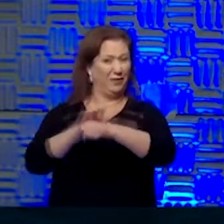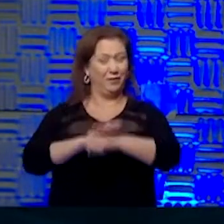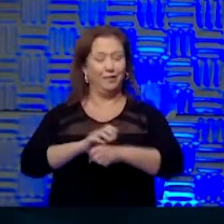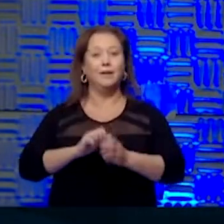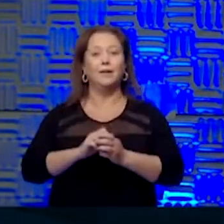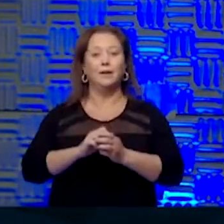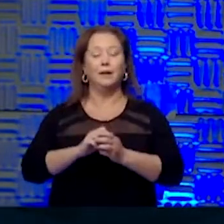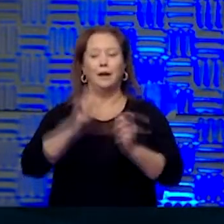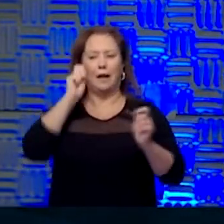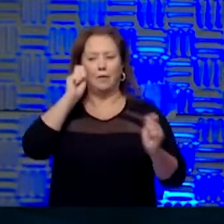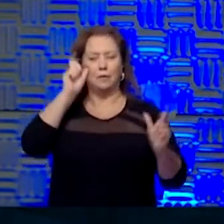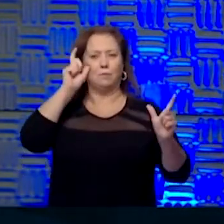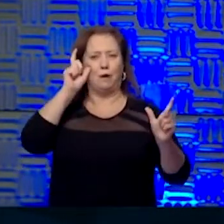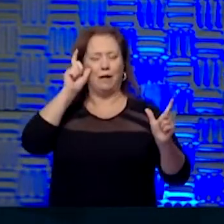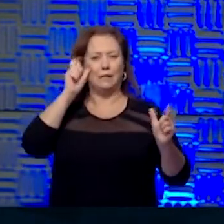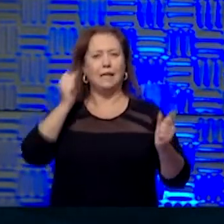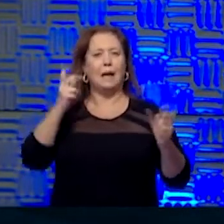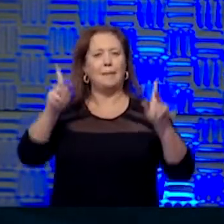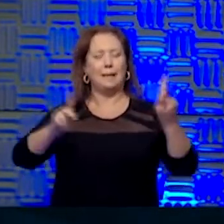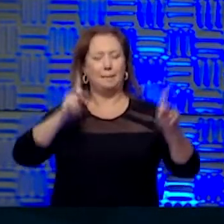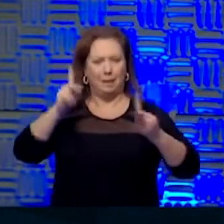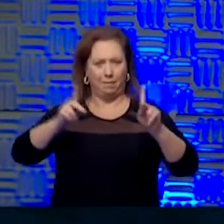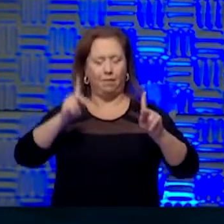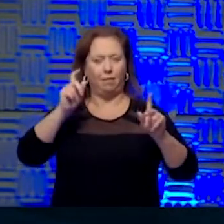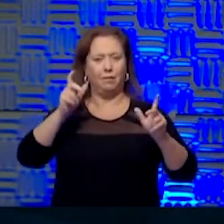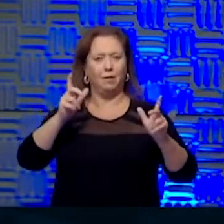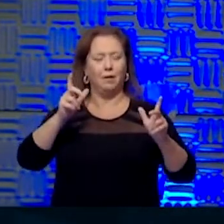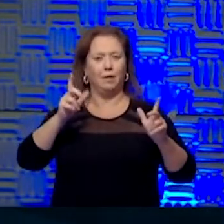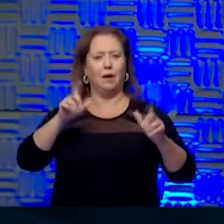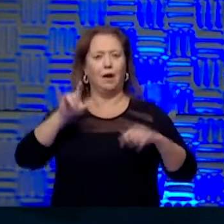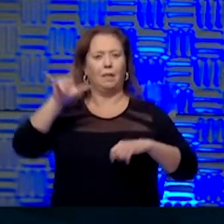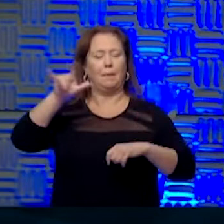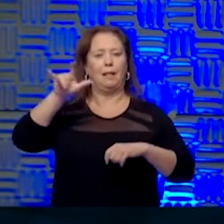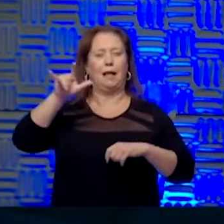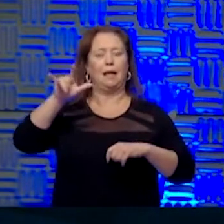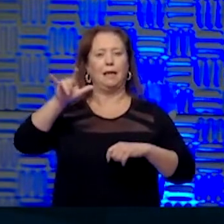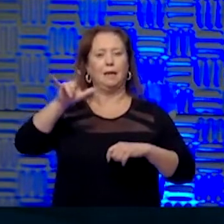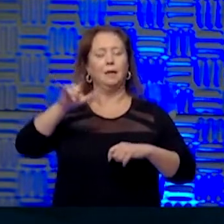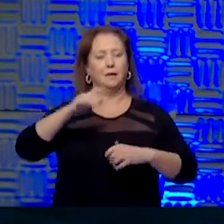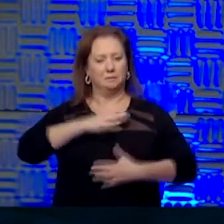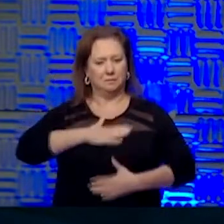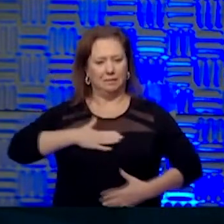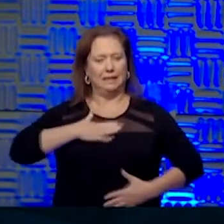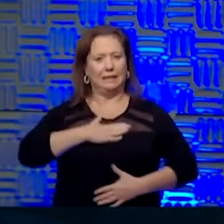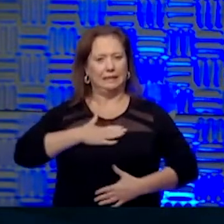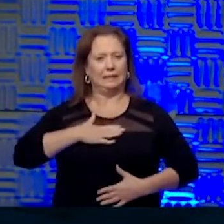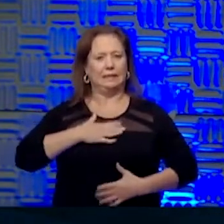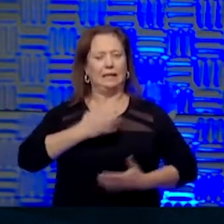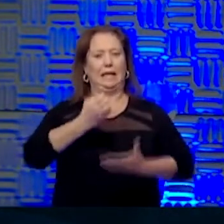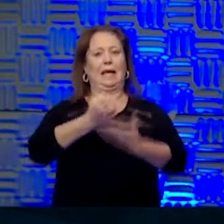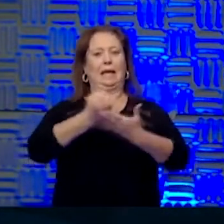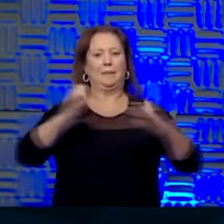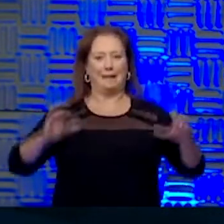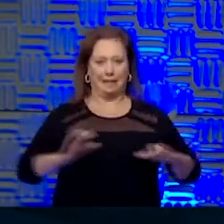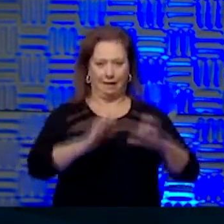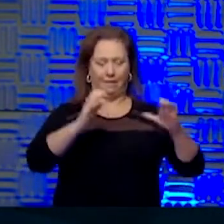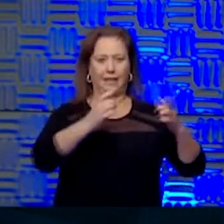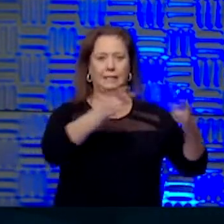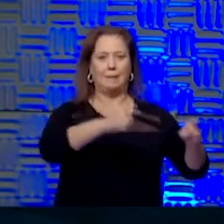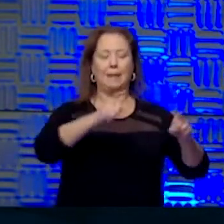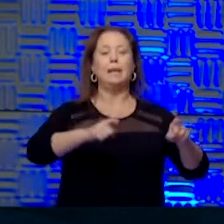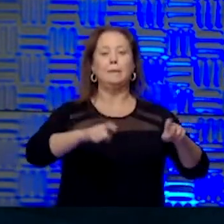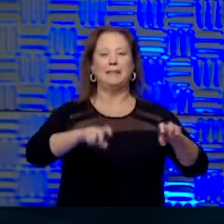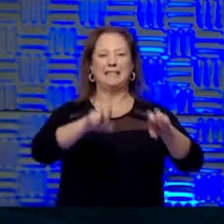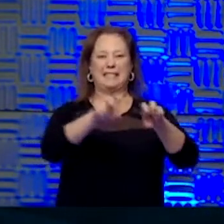I was surprised at the number of passengers on the plane. In some ways, pleased that there's the economic activity. There was a spacing